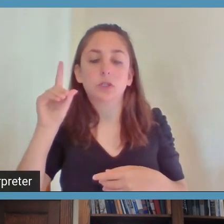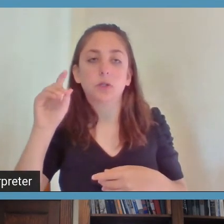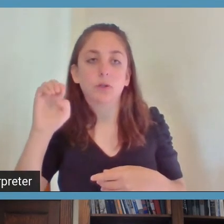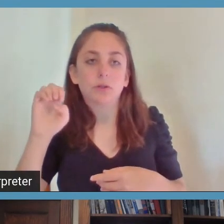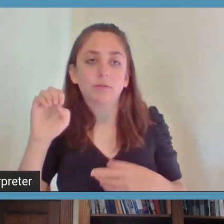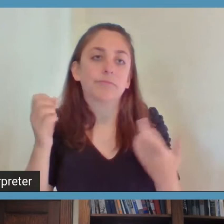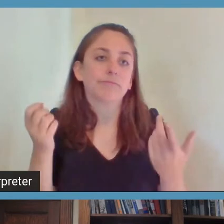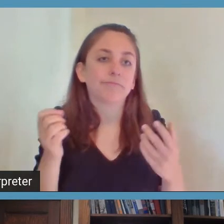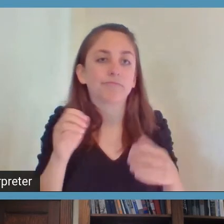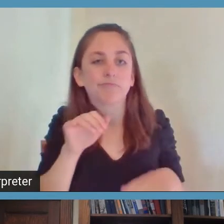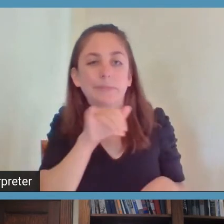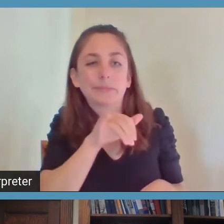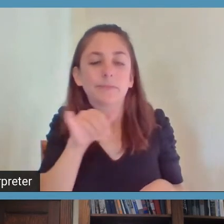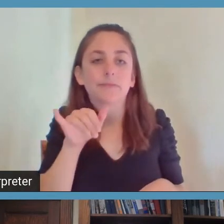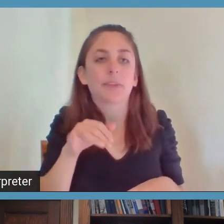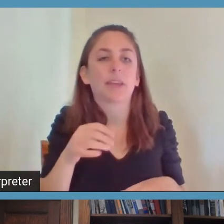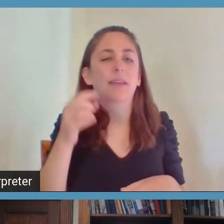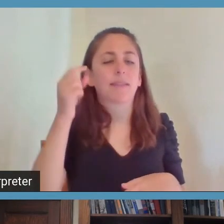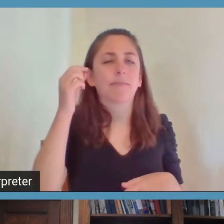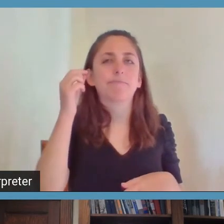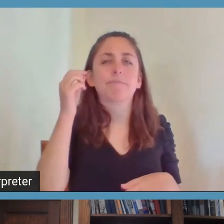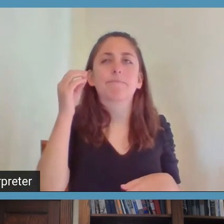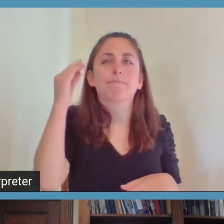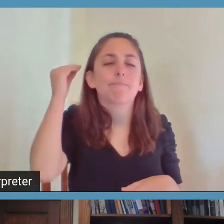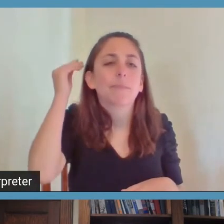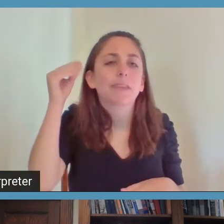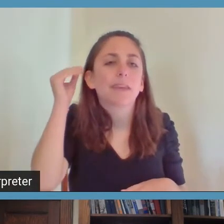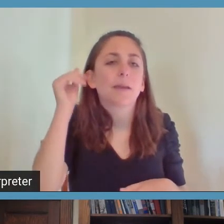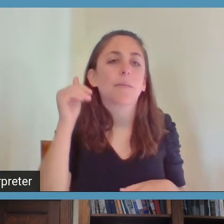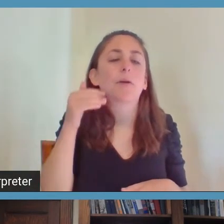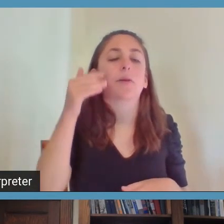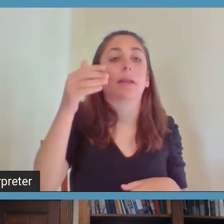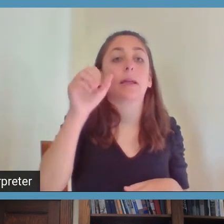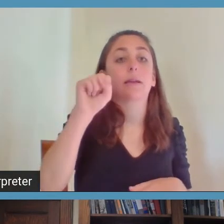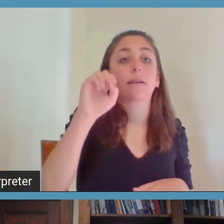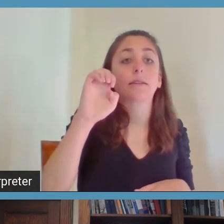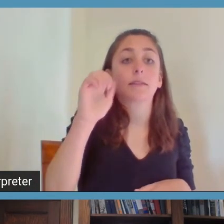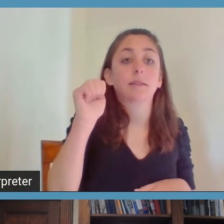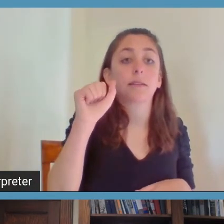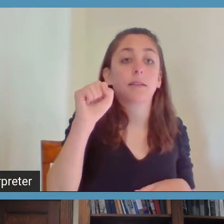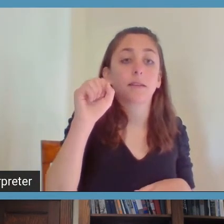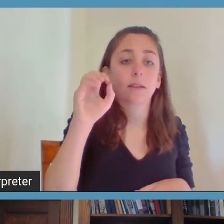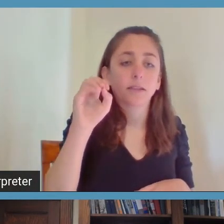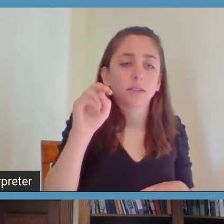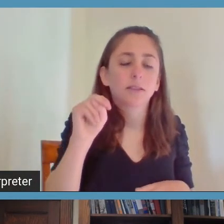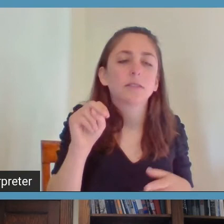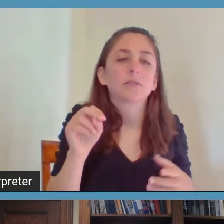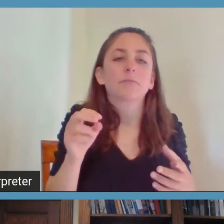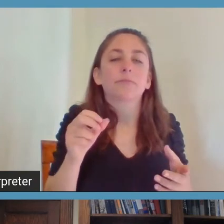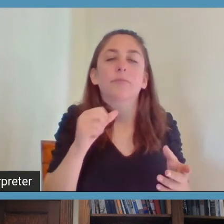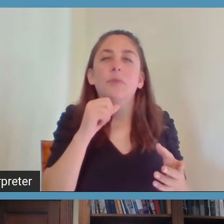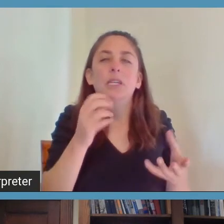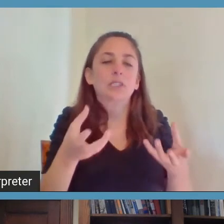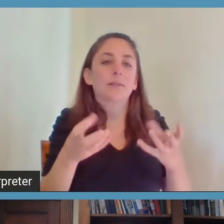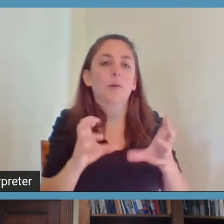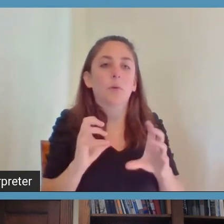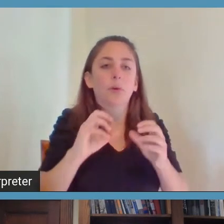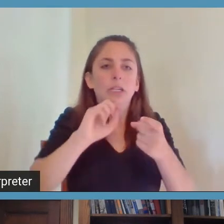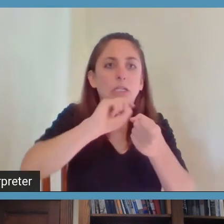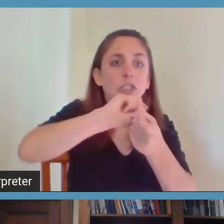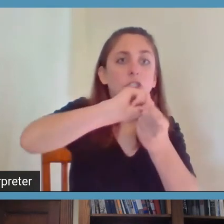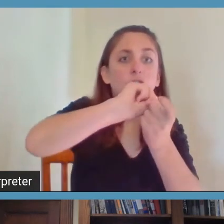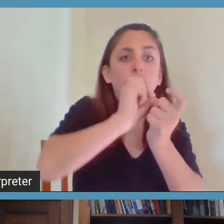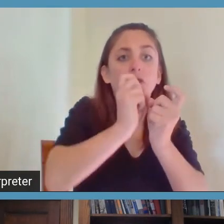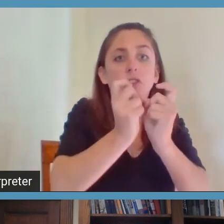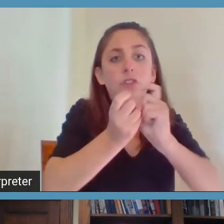And I think about next season and how I'm going to slightly, I don't want to change it too much though, because I feel like sometimes if you change the brand too much, you might